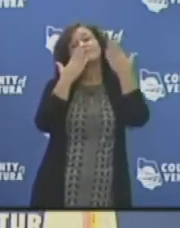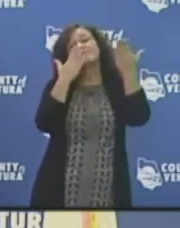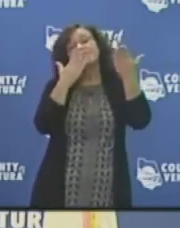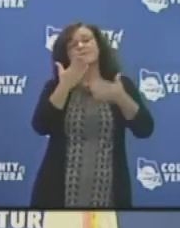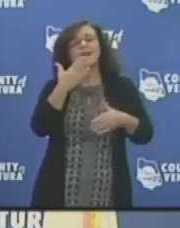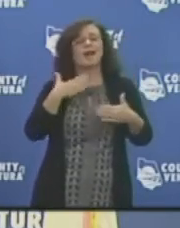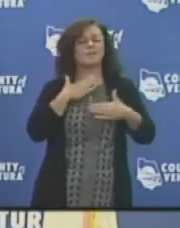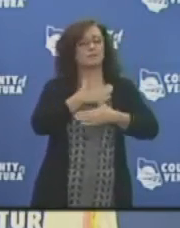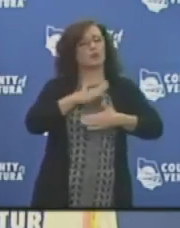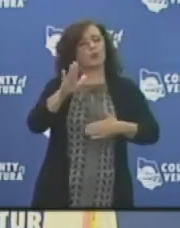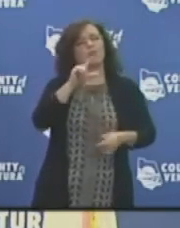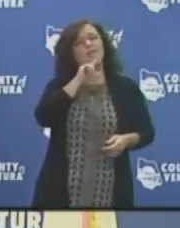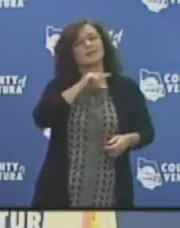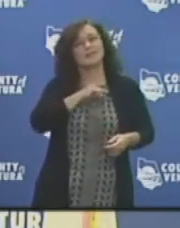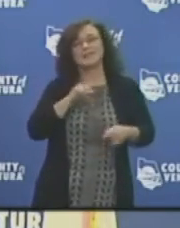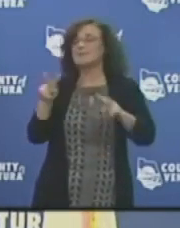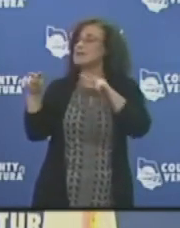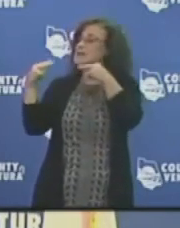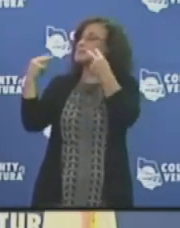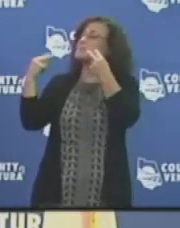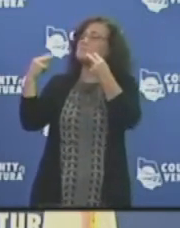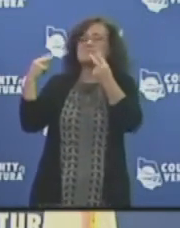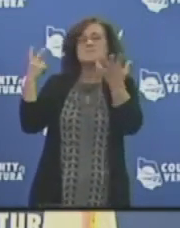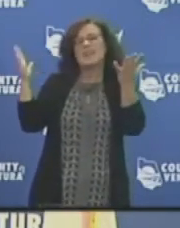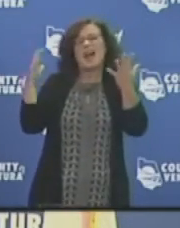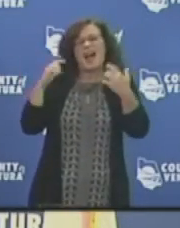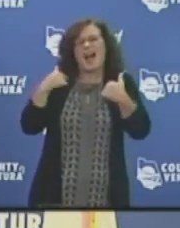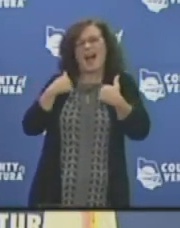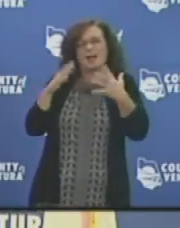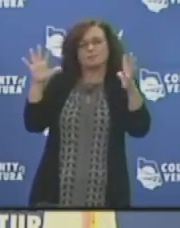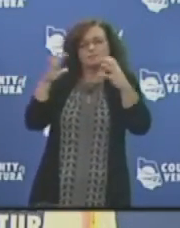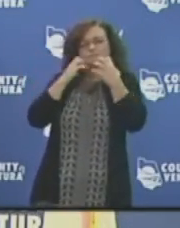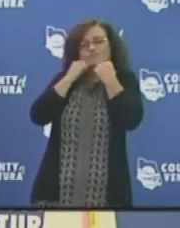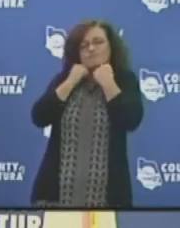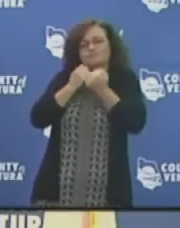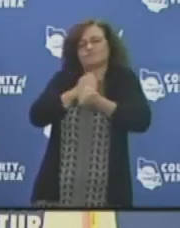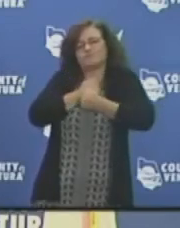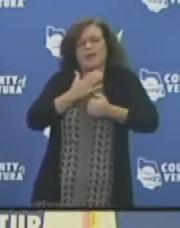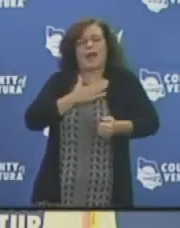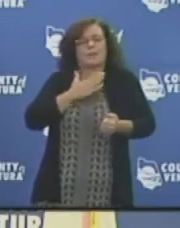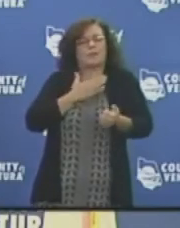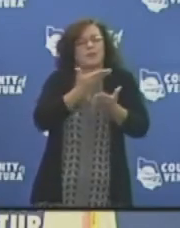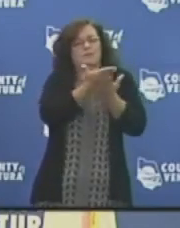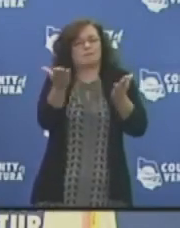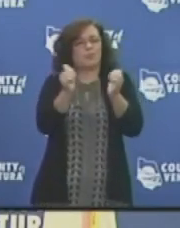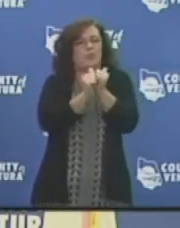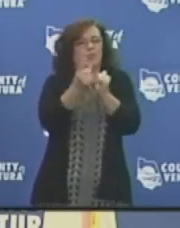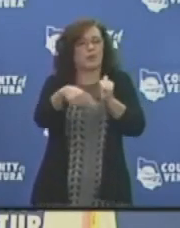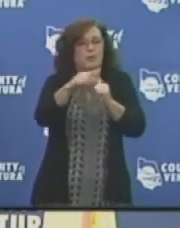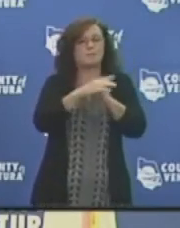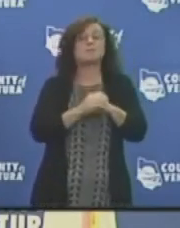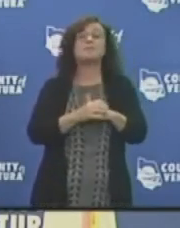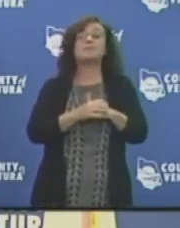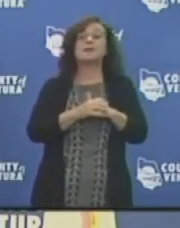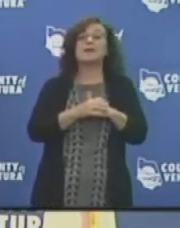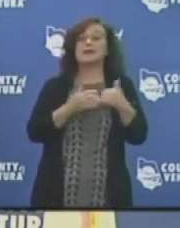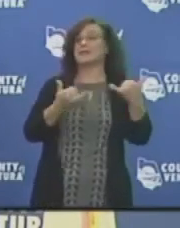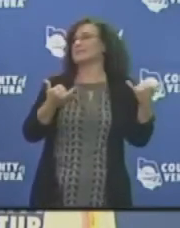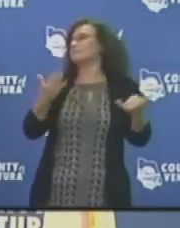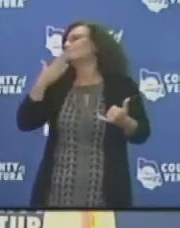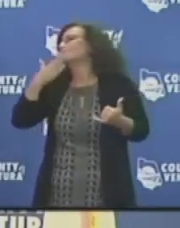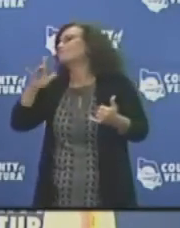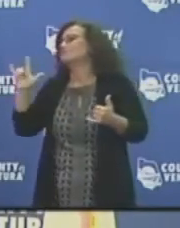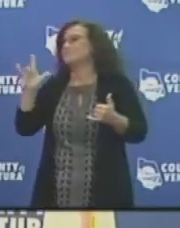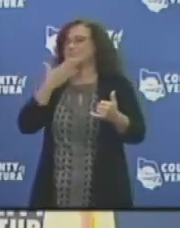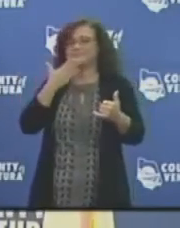And I'm so just precious to be here with you. Today's press conference, thank